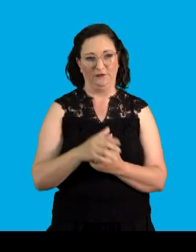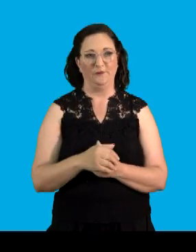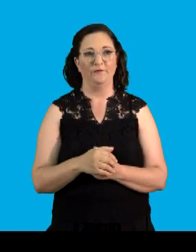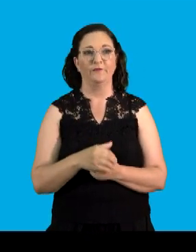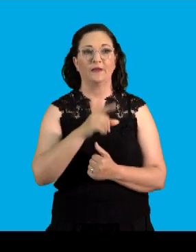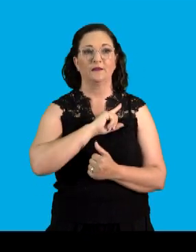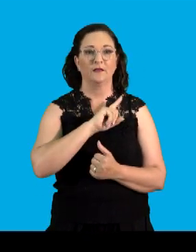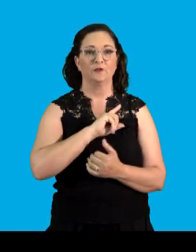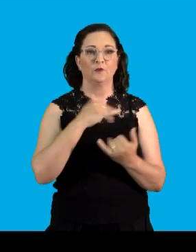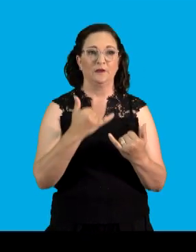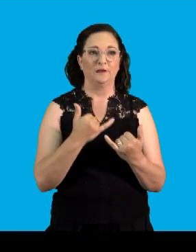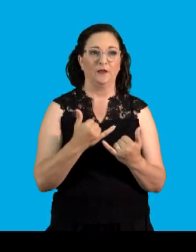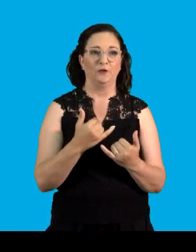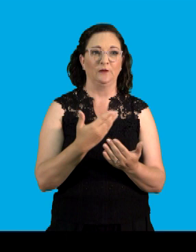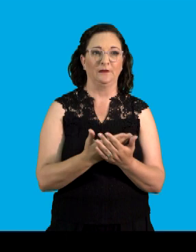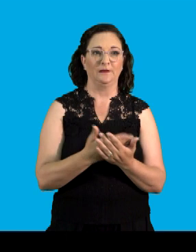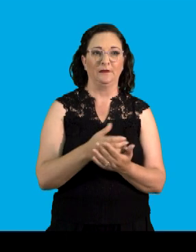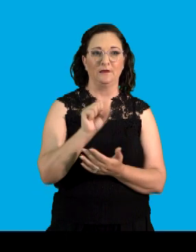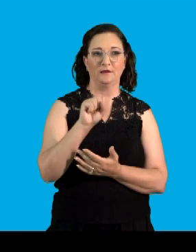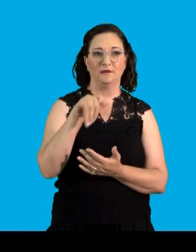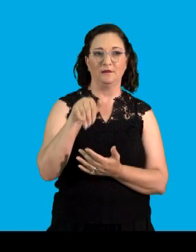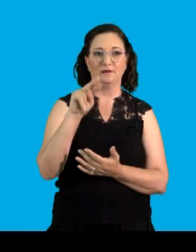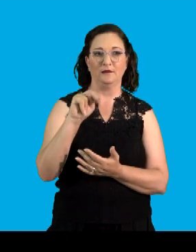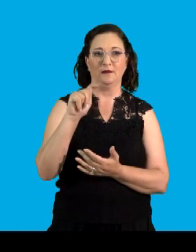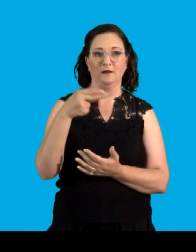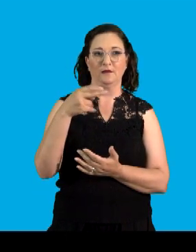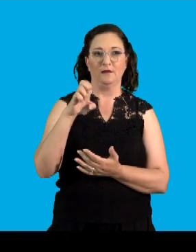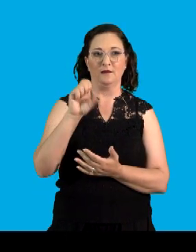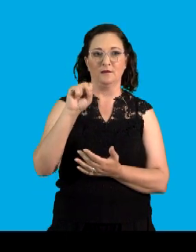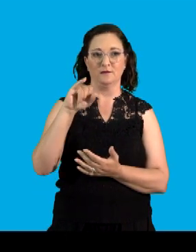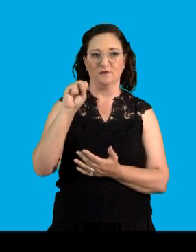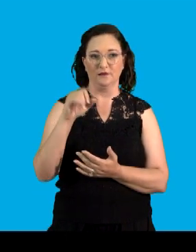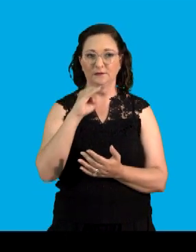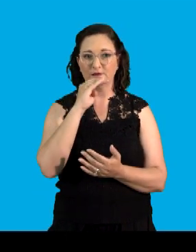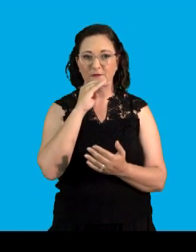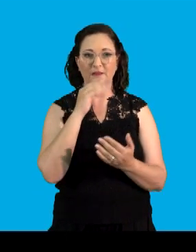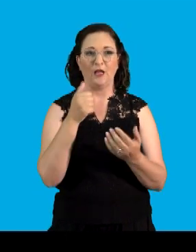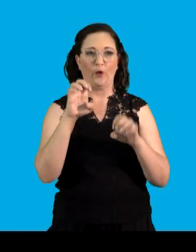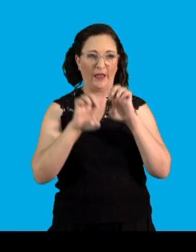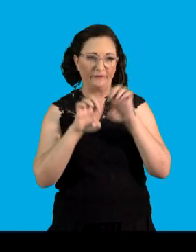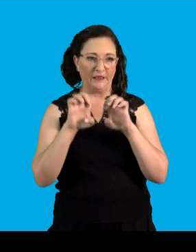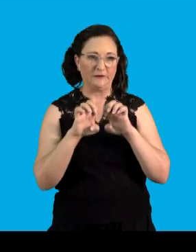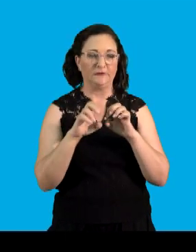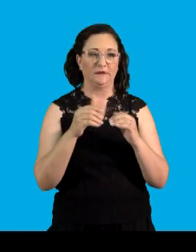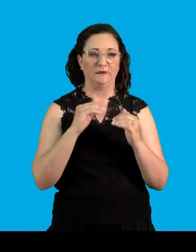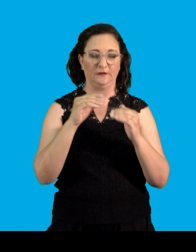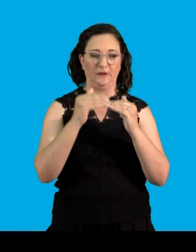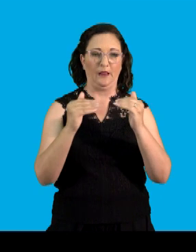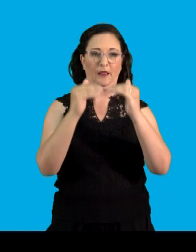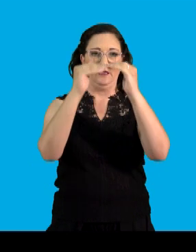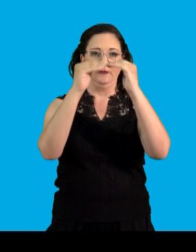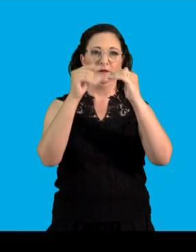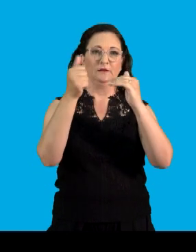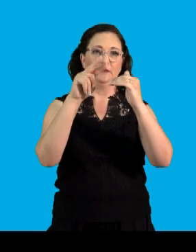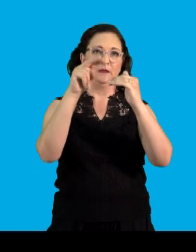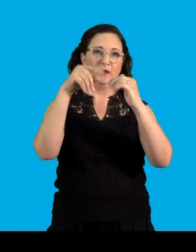here it's your synthesis or evaluating, level 6, which is evaluation or creating. So this is